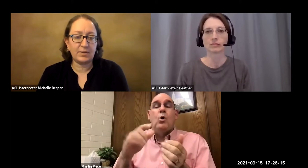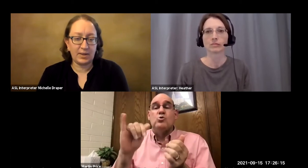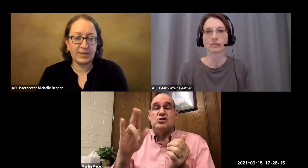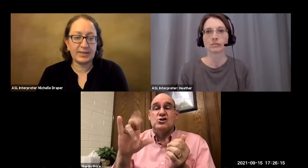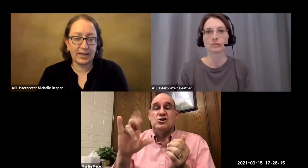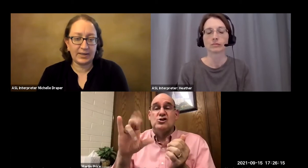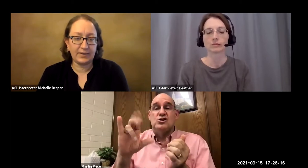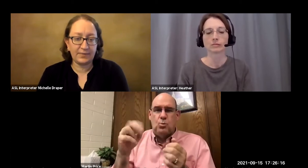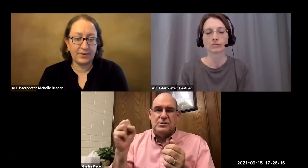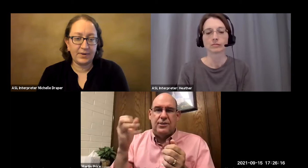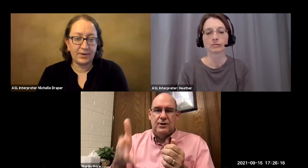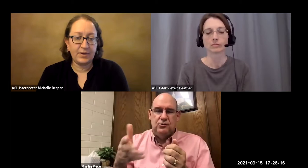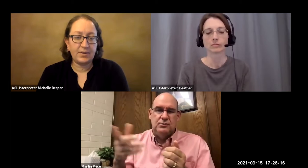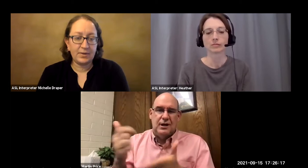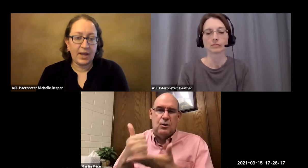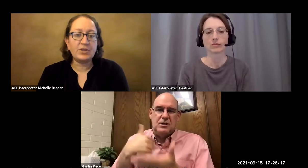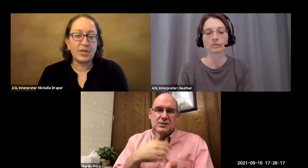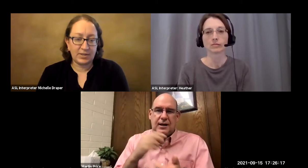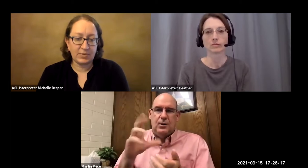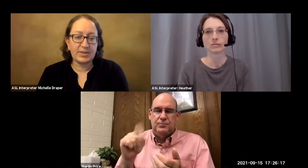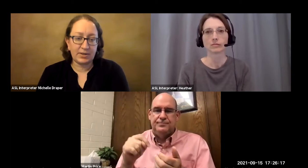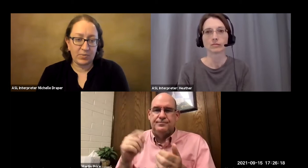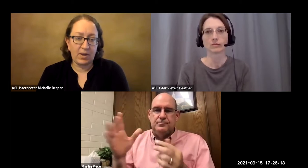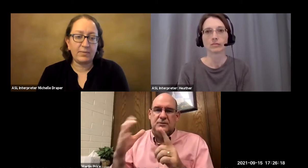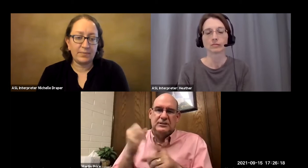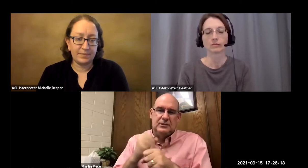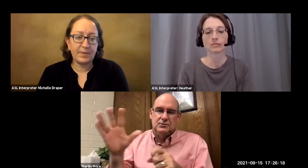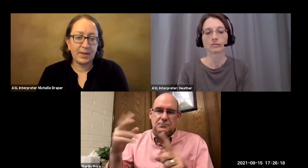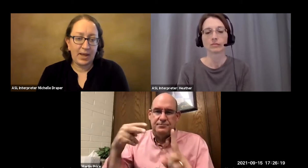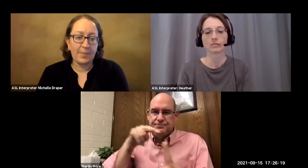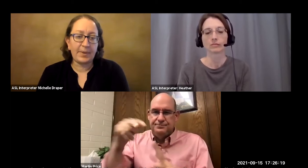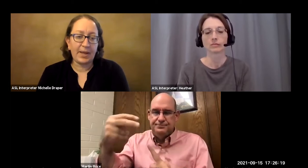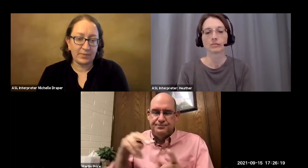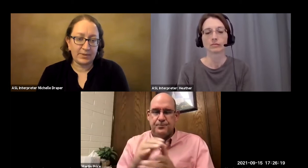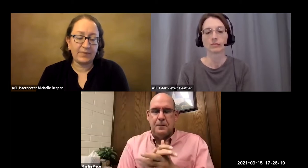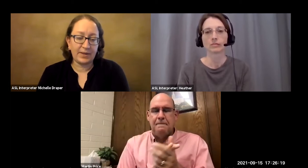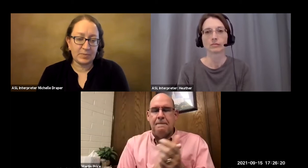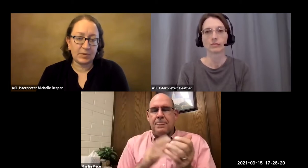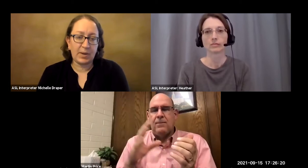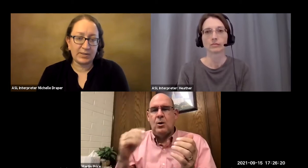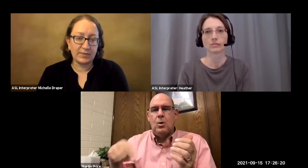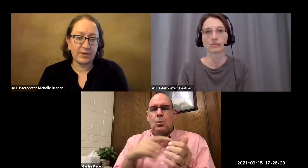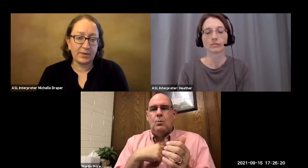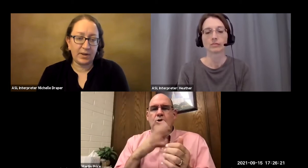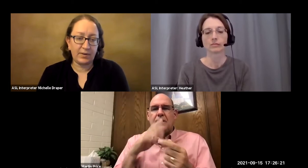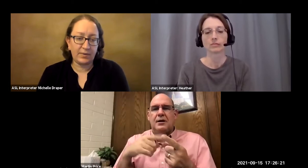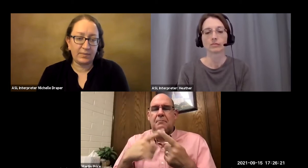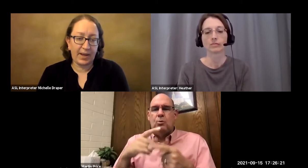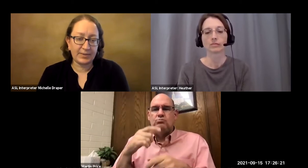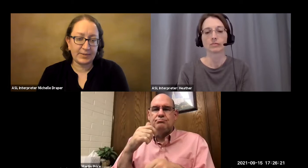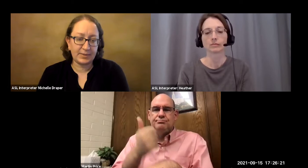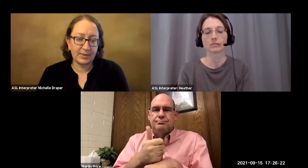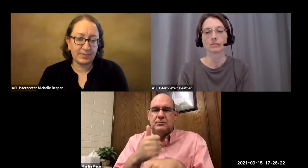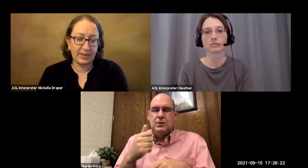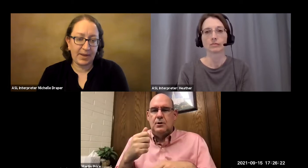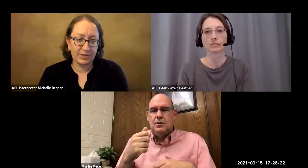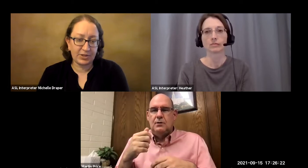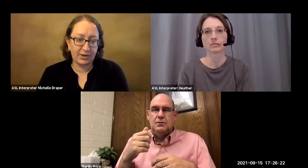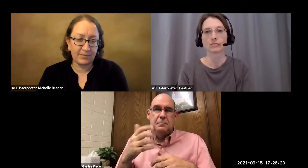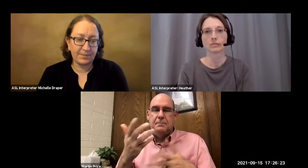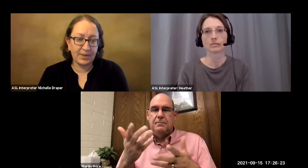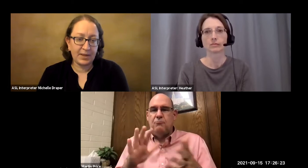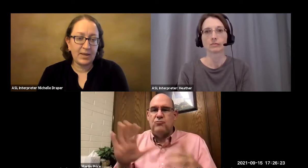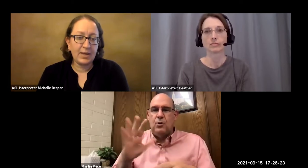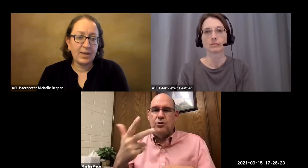that's the executive, and Justin was there as well, helping out, giving his perspective on being the